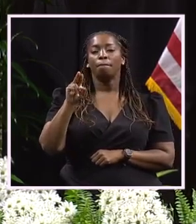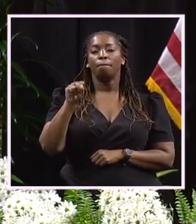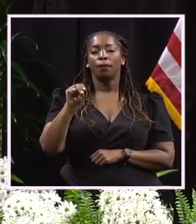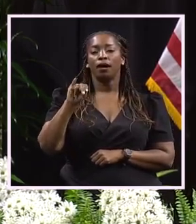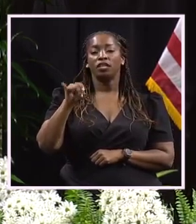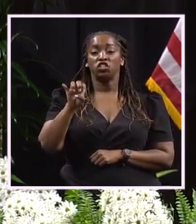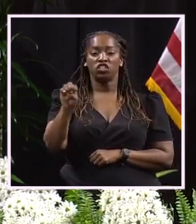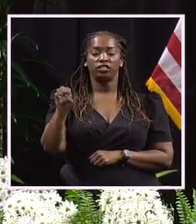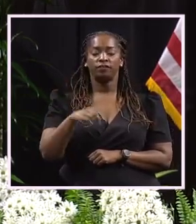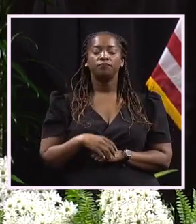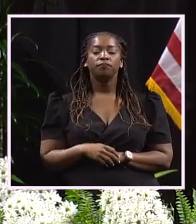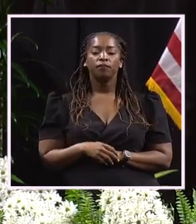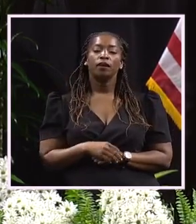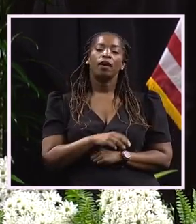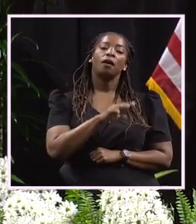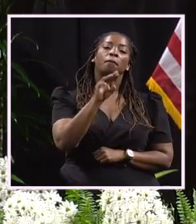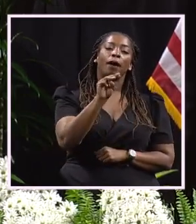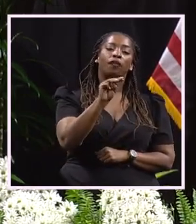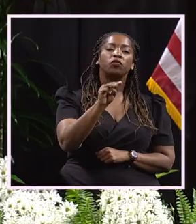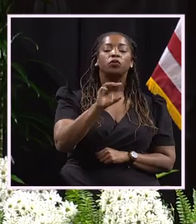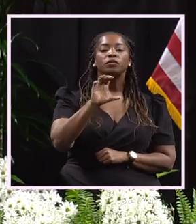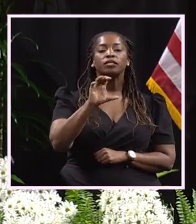Matthew C. Camargo, MBA.